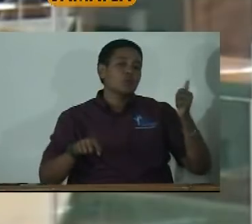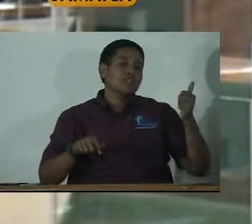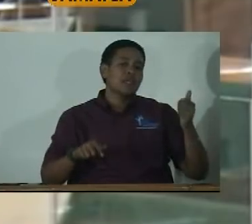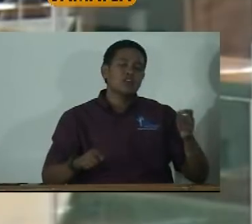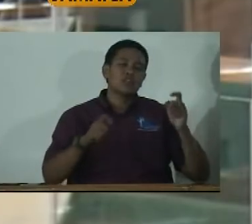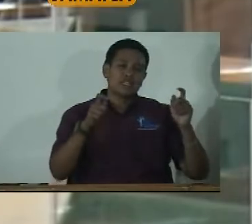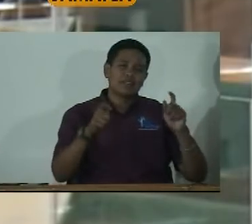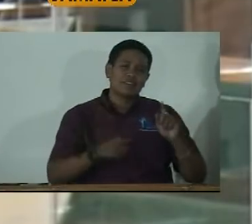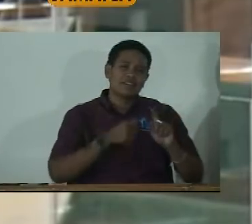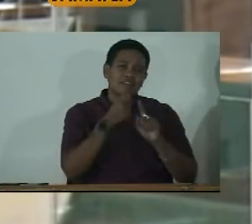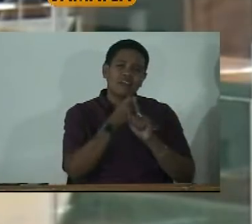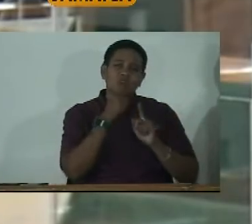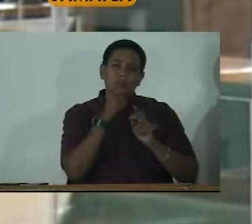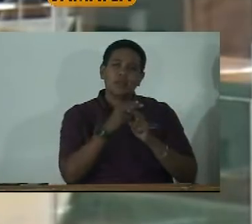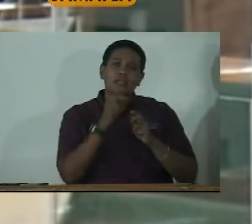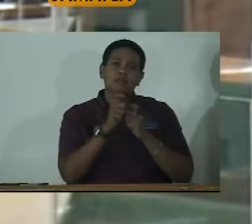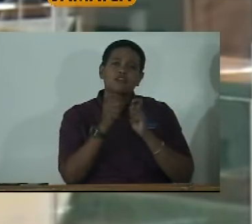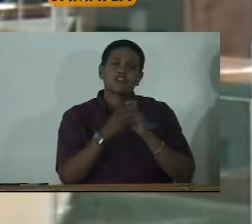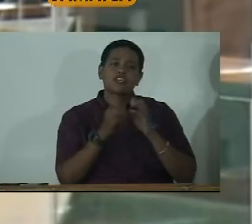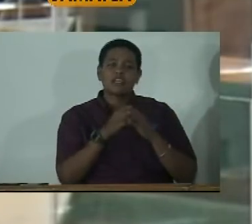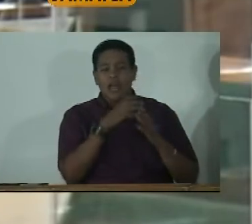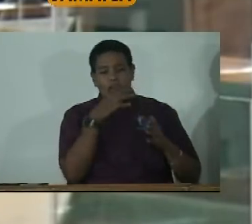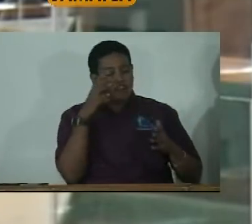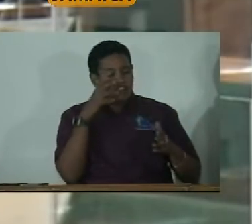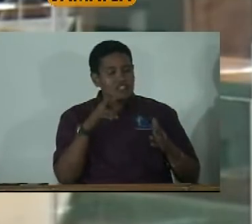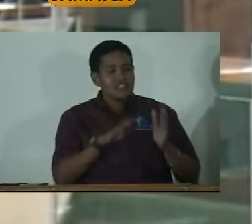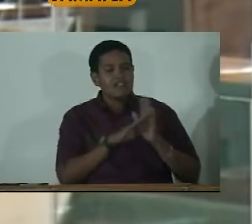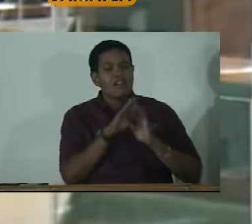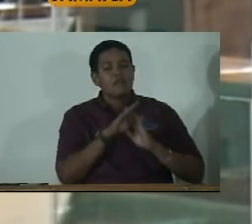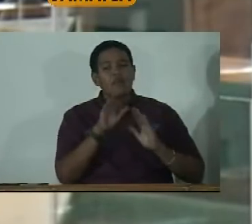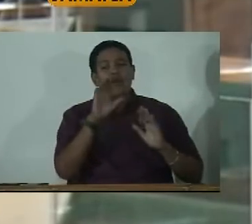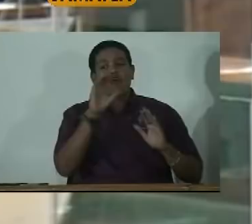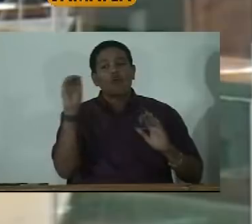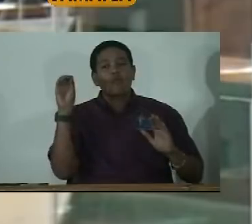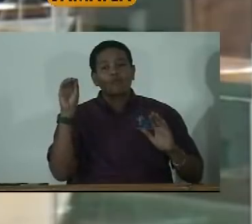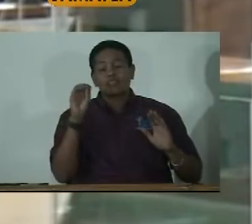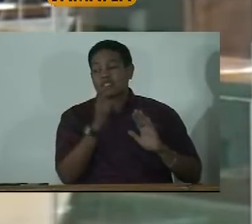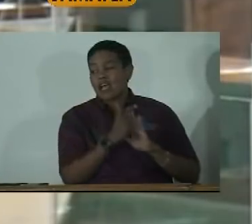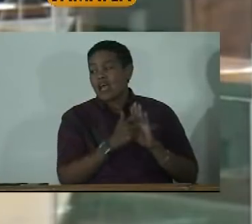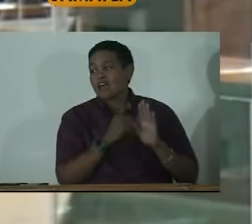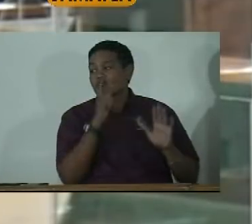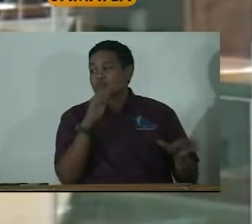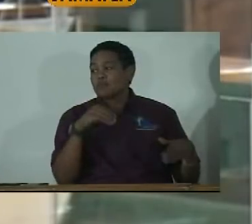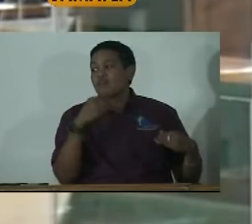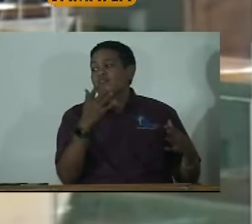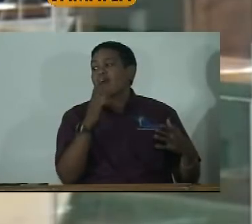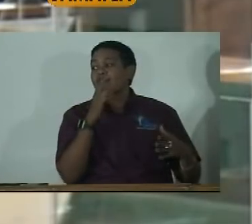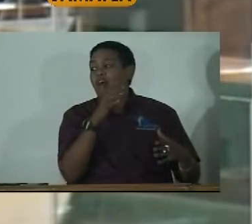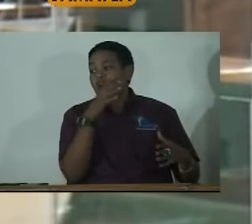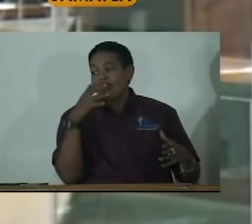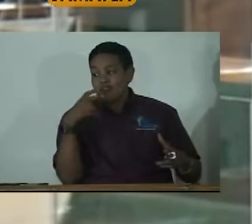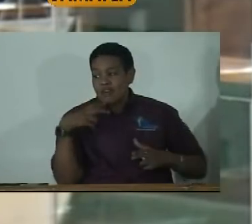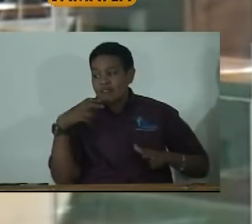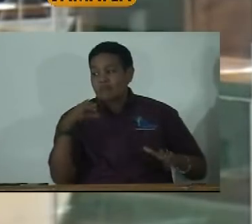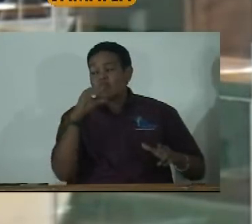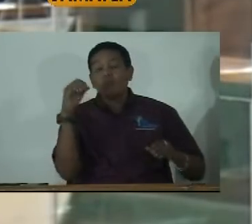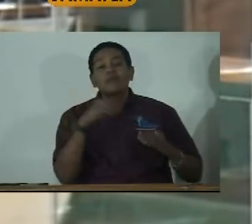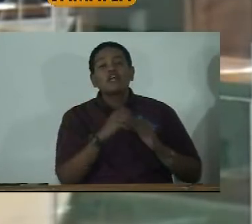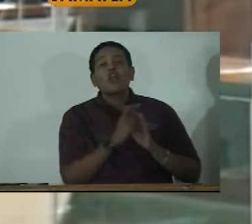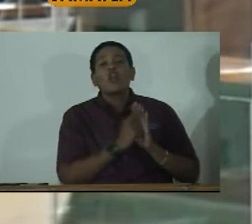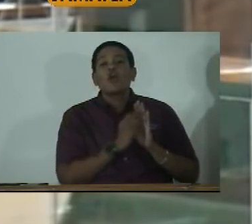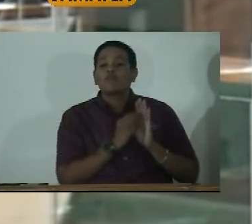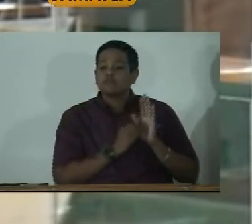name change to the Agricultural Development Corporation Act in order to provide for the Agro-Investment Corporation in law.